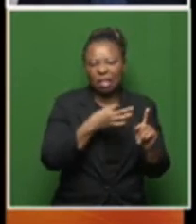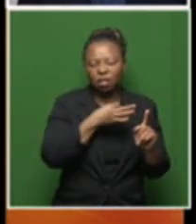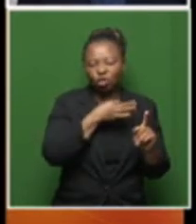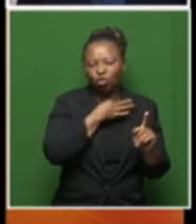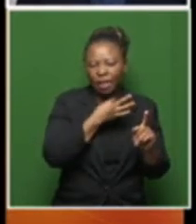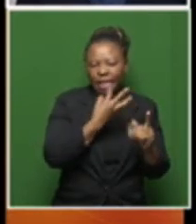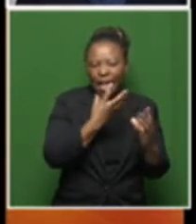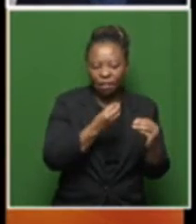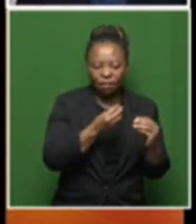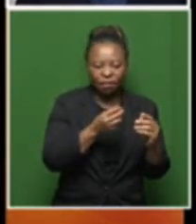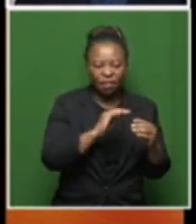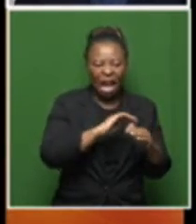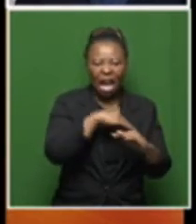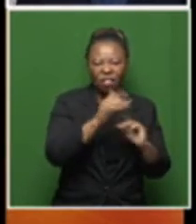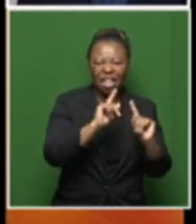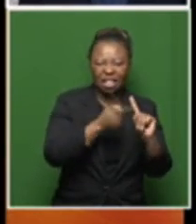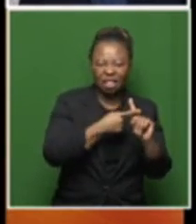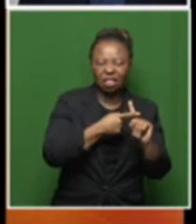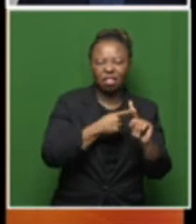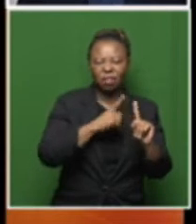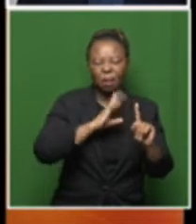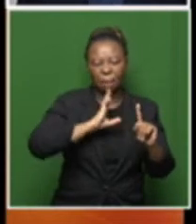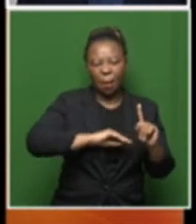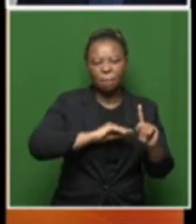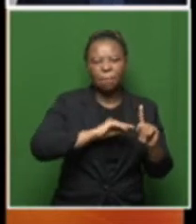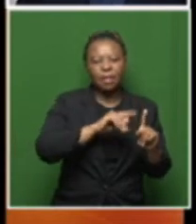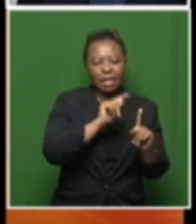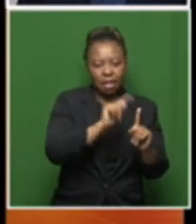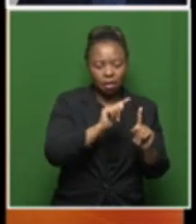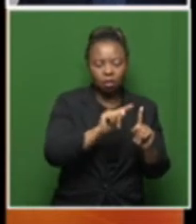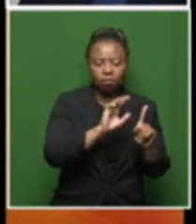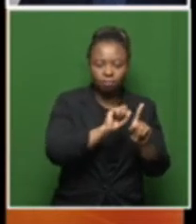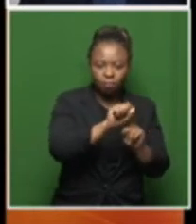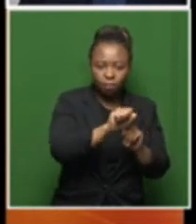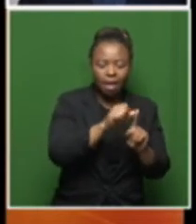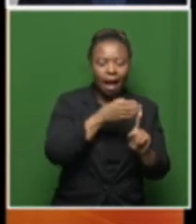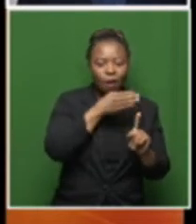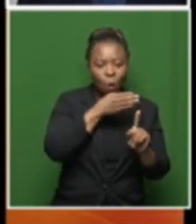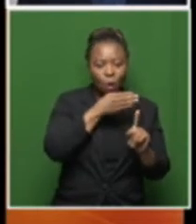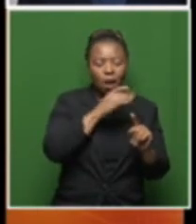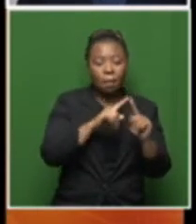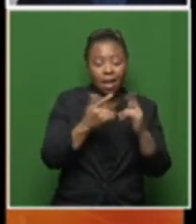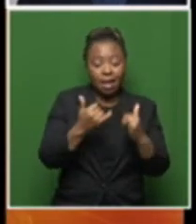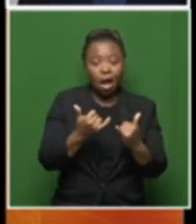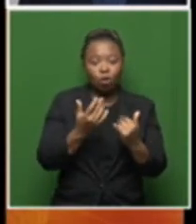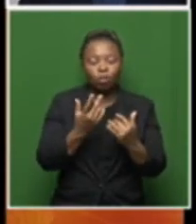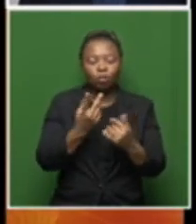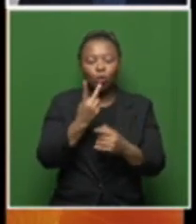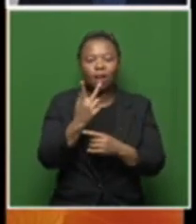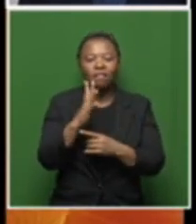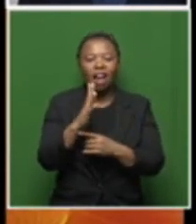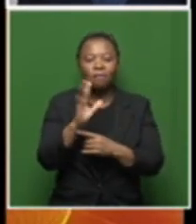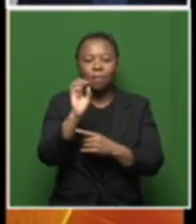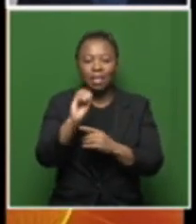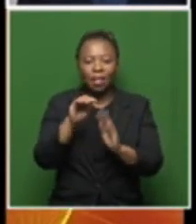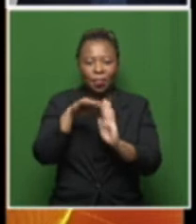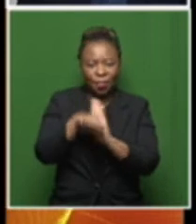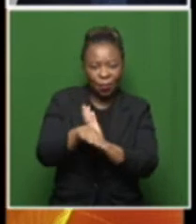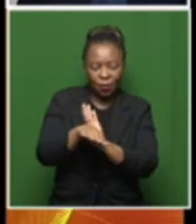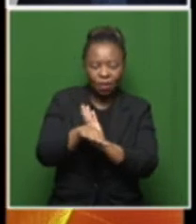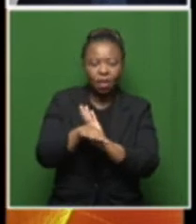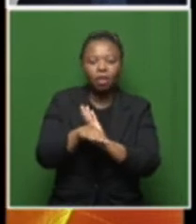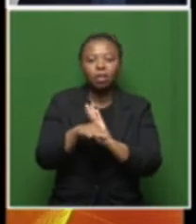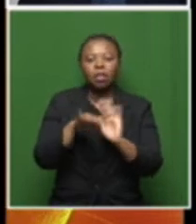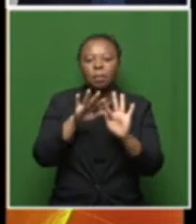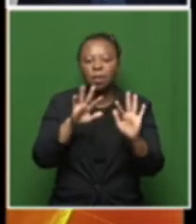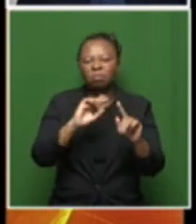full ban on alcohol to the first week after the full ban on alcohol, we've now had a 25% decrease in trauma at our